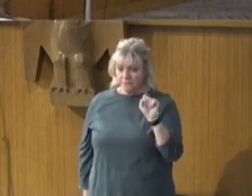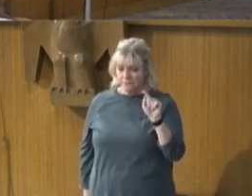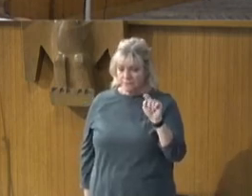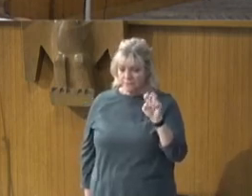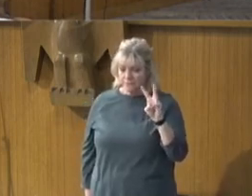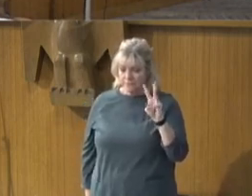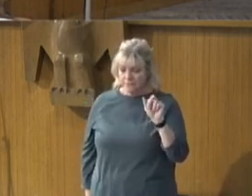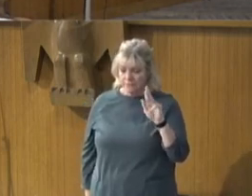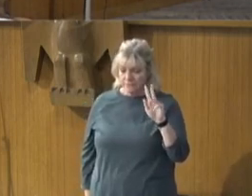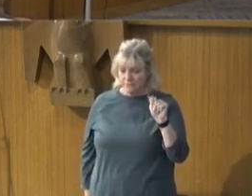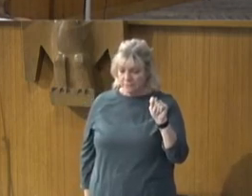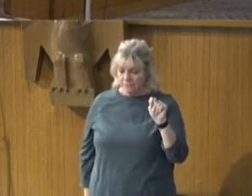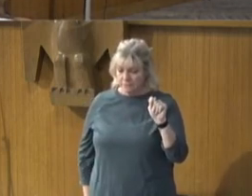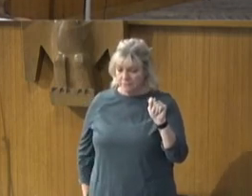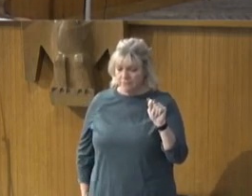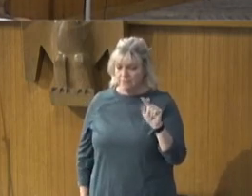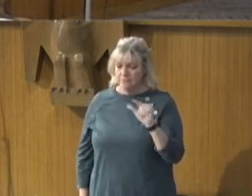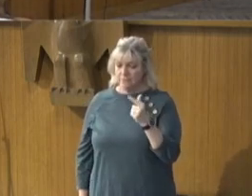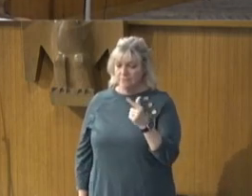Mary Stewart.